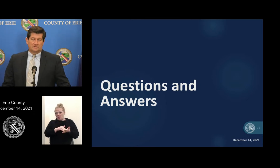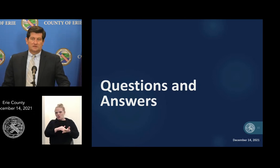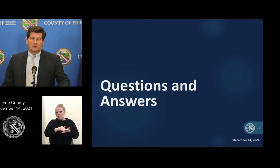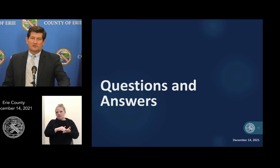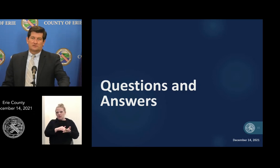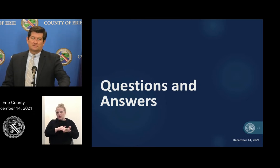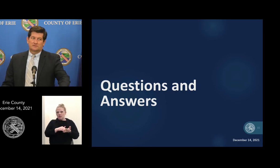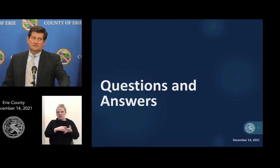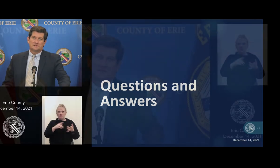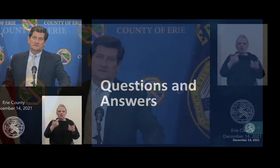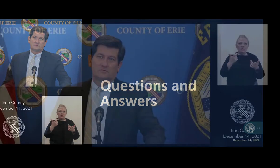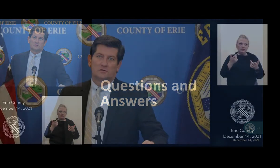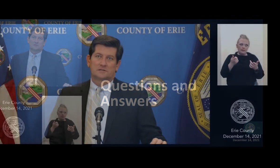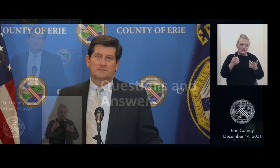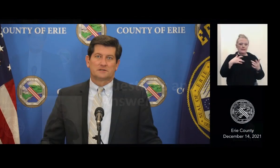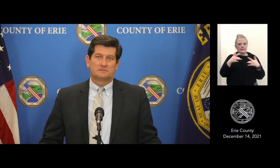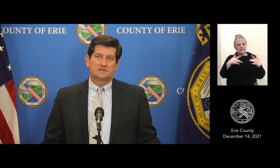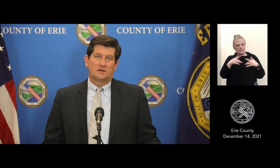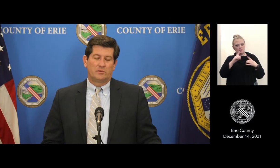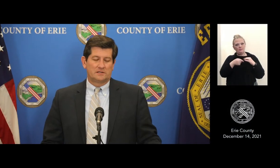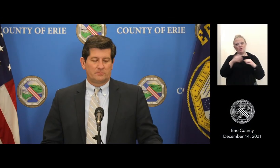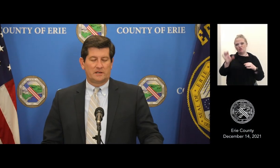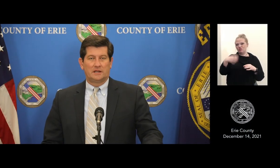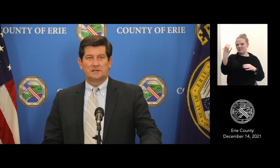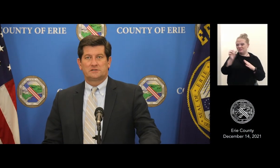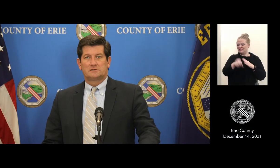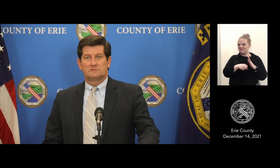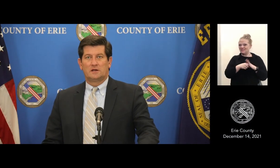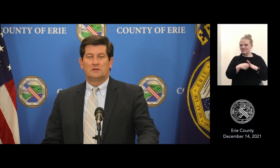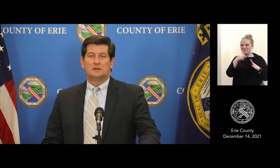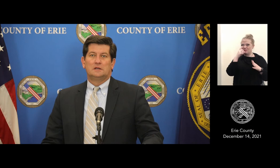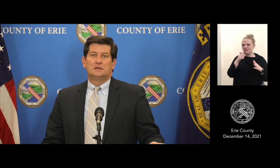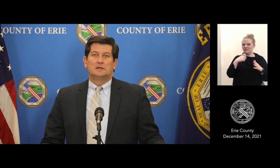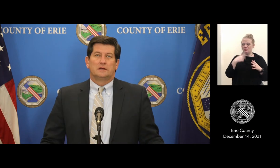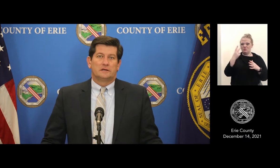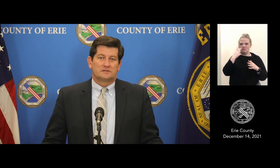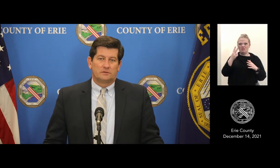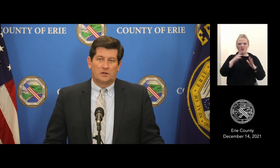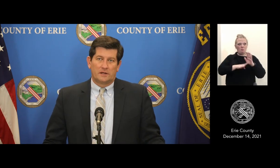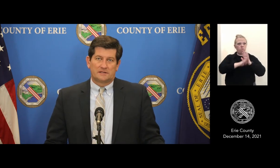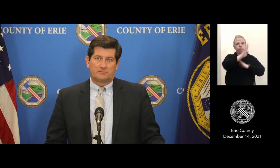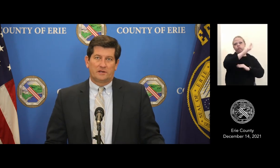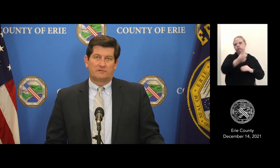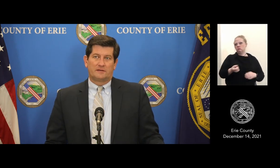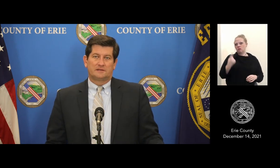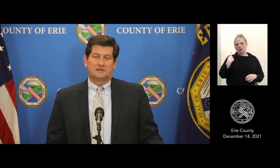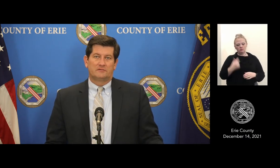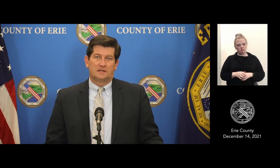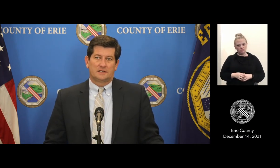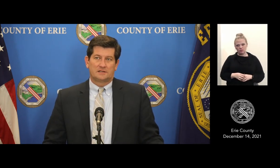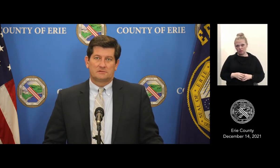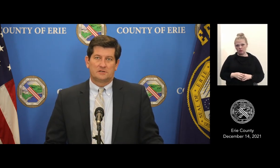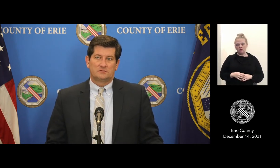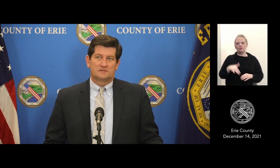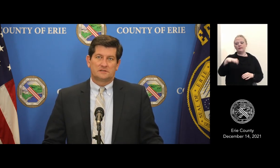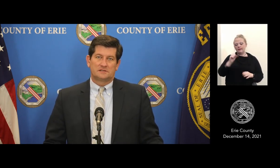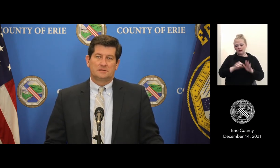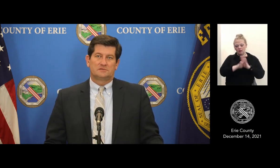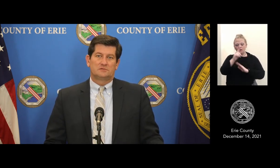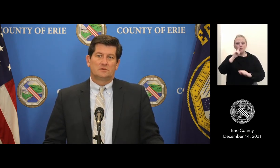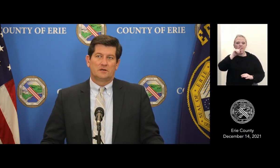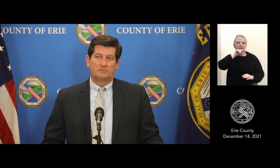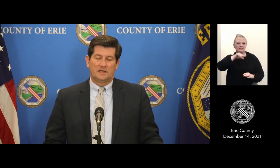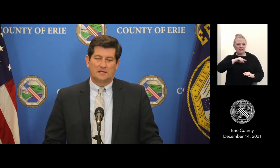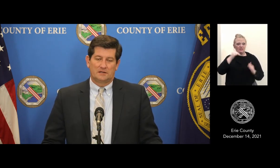are a little concerned about the christmas season of course because we saw a big spike last year as well so we know we had a spike for thanksgiving it has reduced